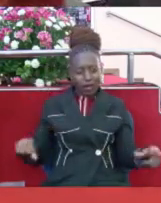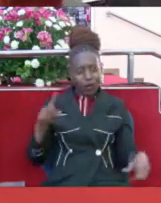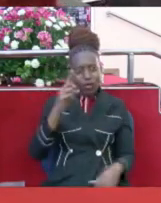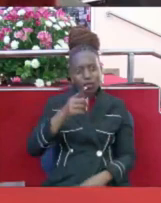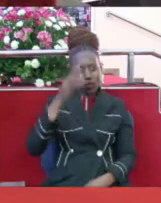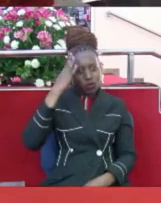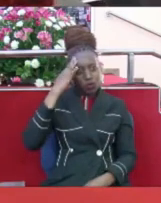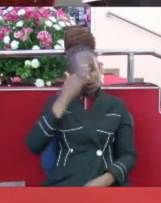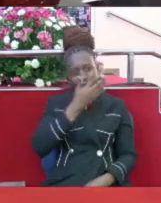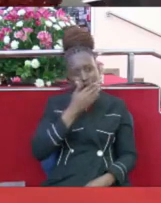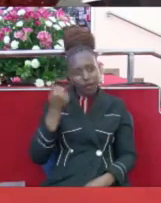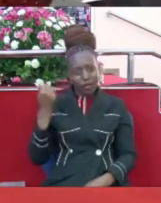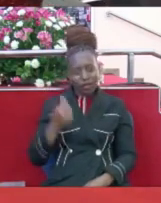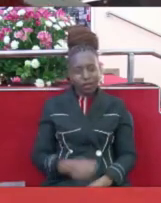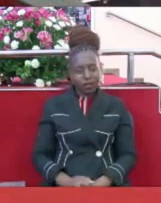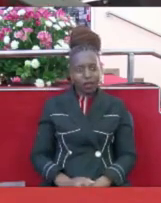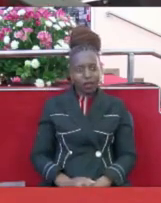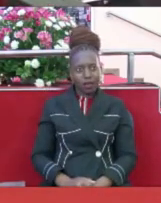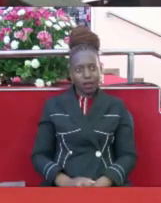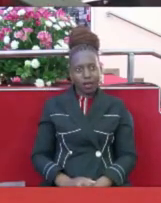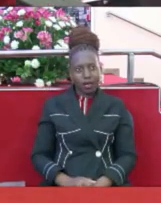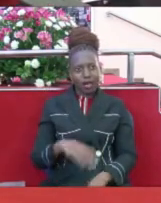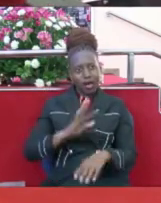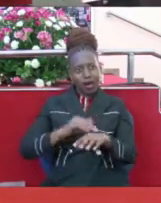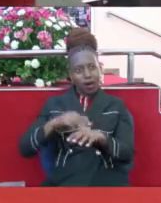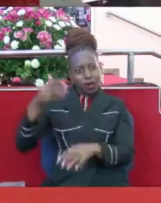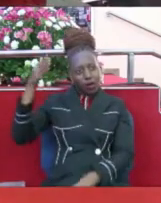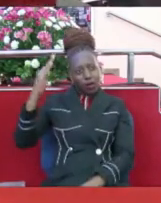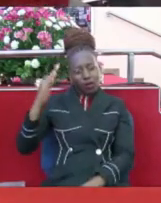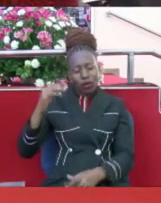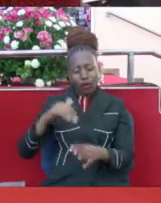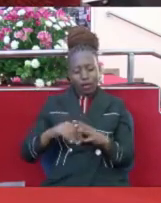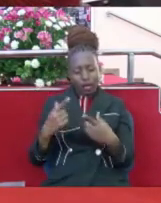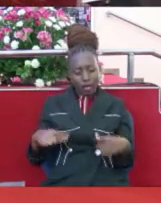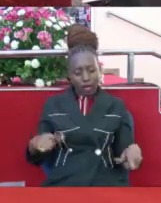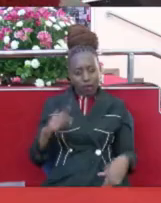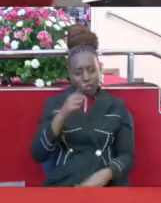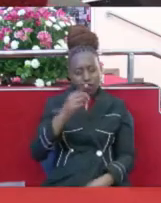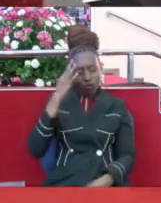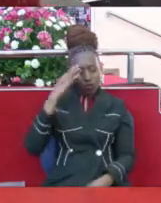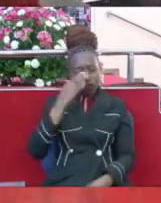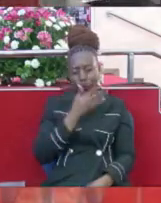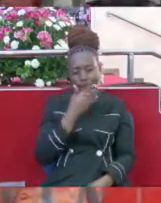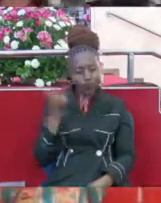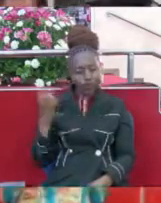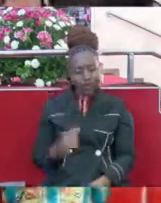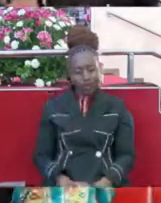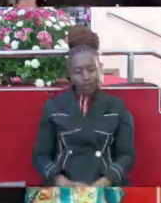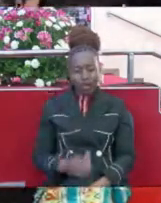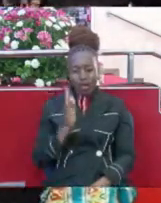lugha unayoiweza. Yes, you can call him even in your mother tongue. He understands. Muite hata kwa lugha yako ya He